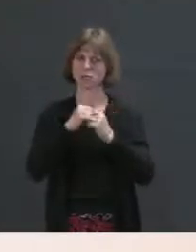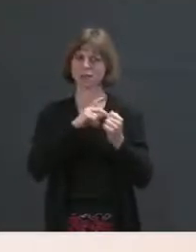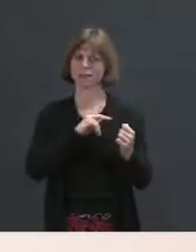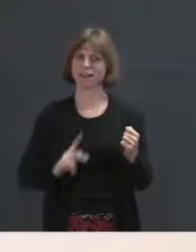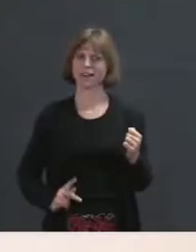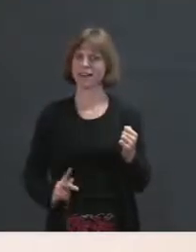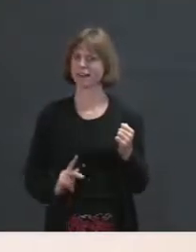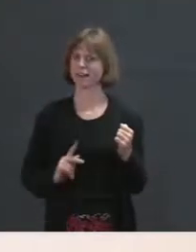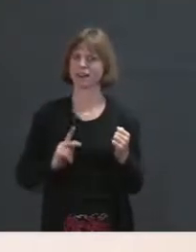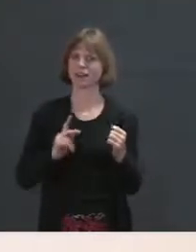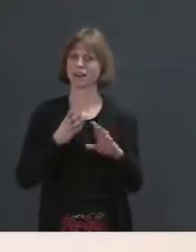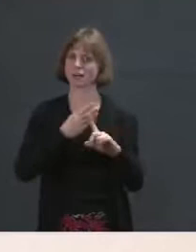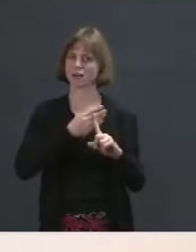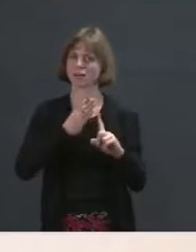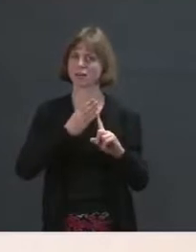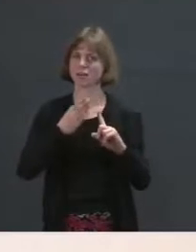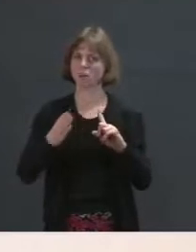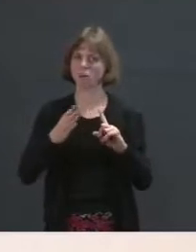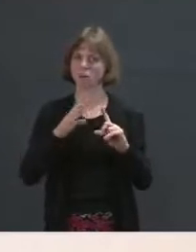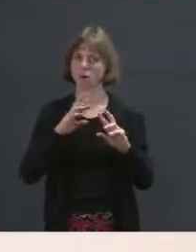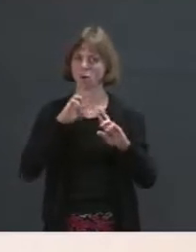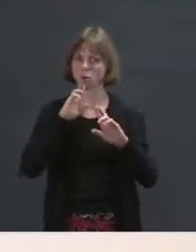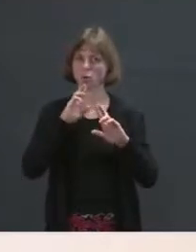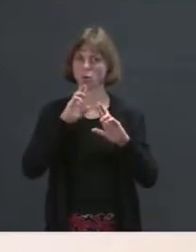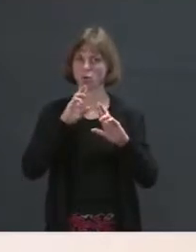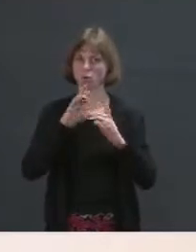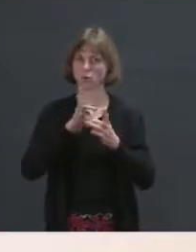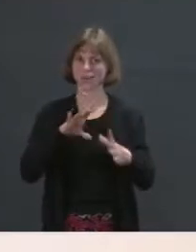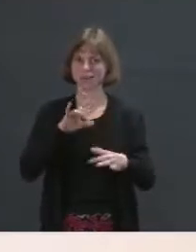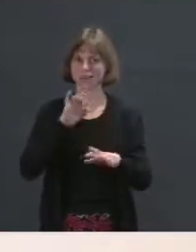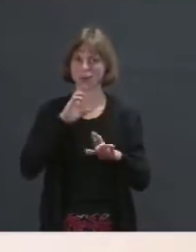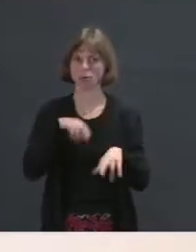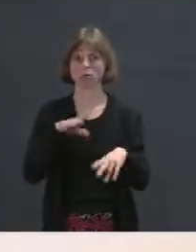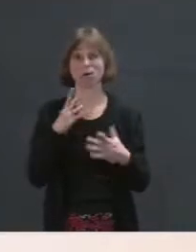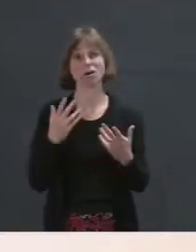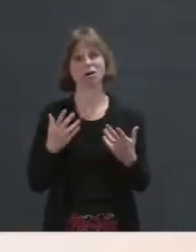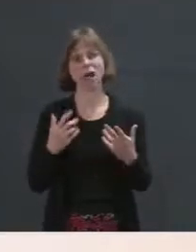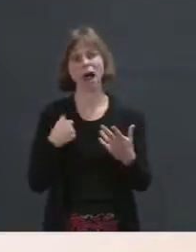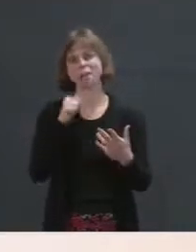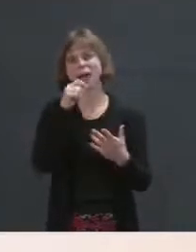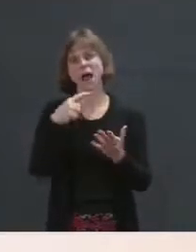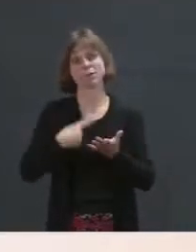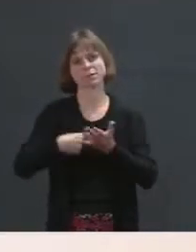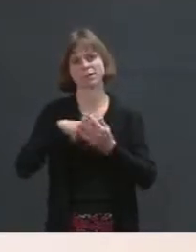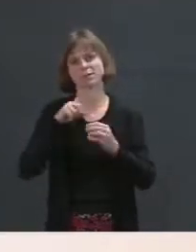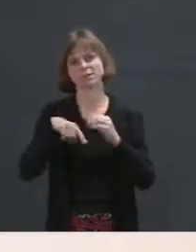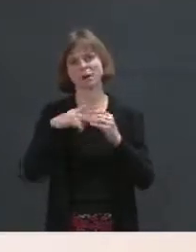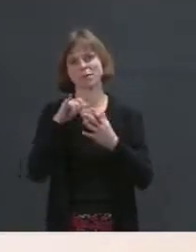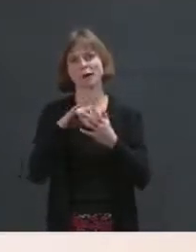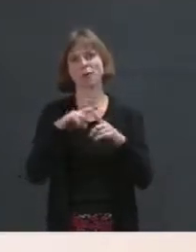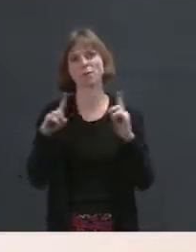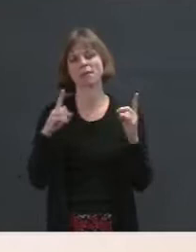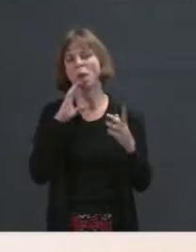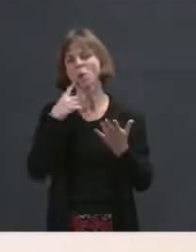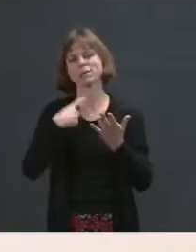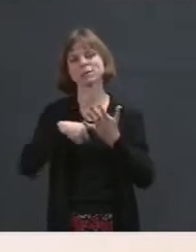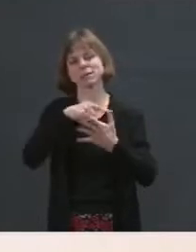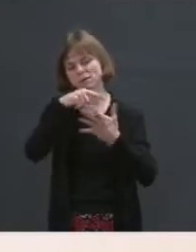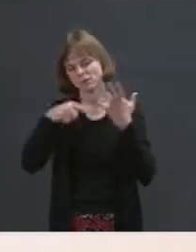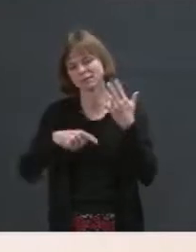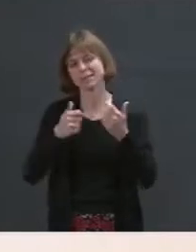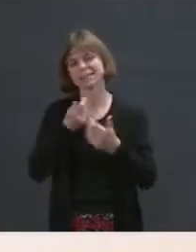not going to preview his call with the king. Obviously, they'll cover a range of topics, and when we have concluded that call, I'm sure we'll